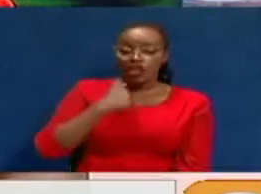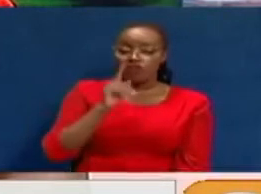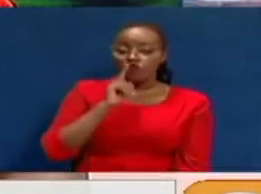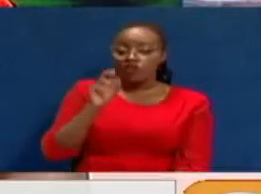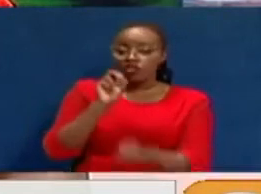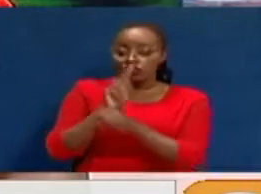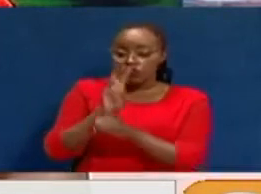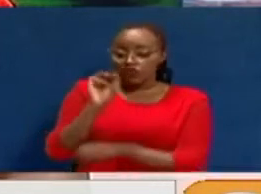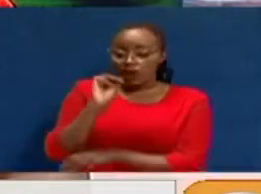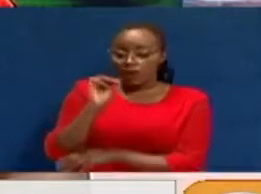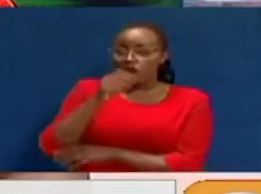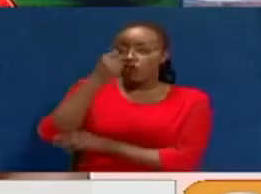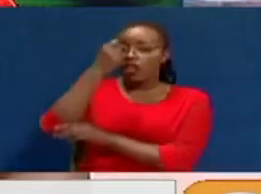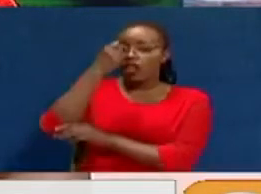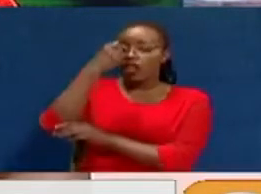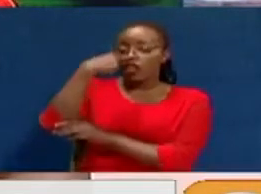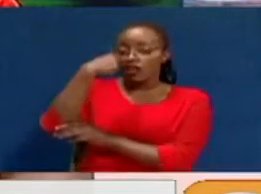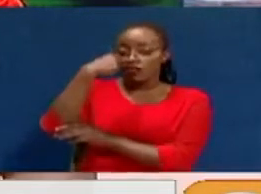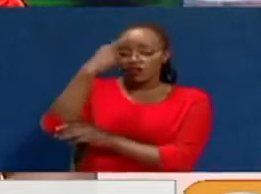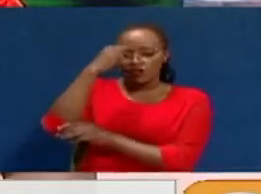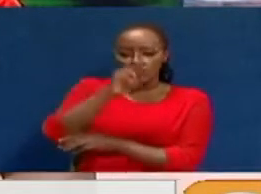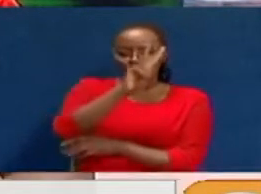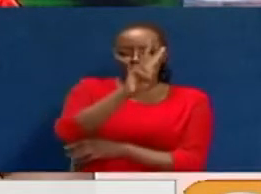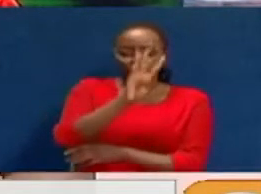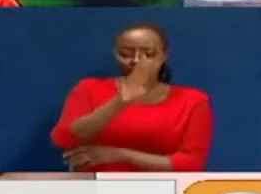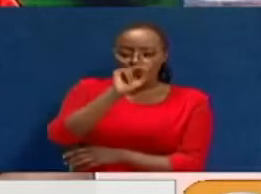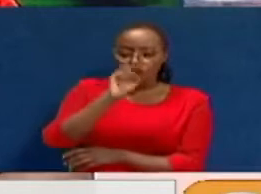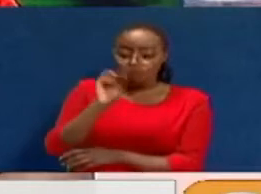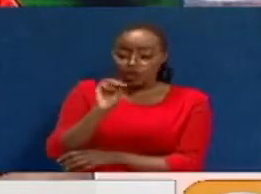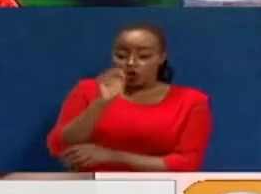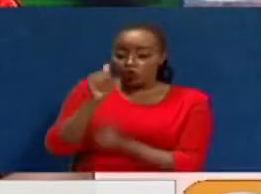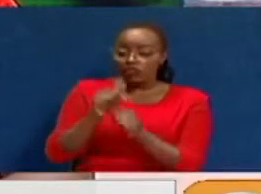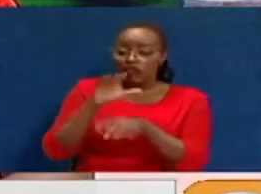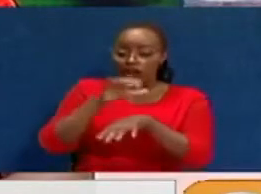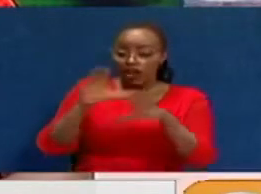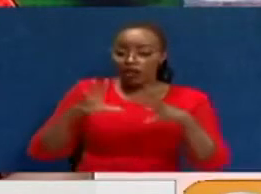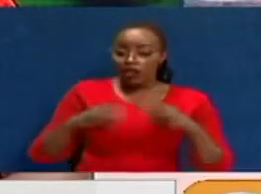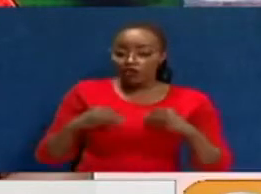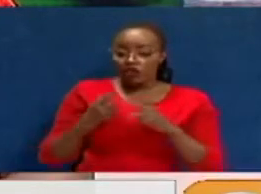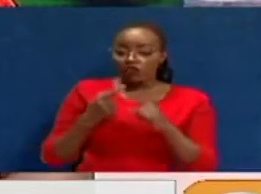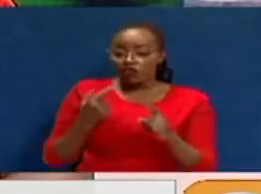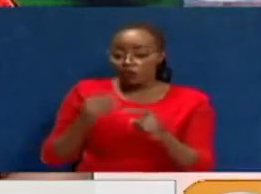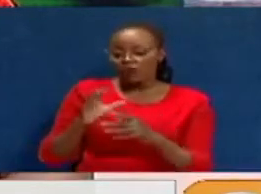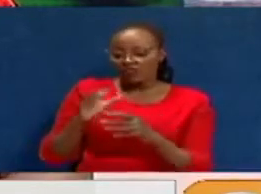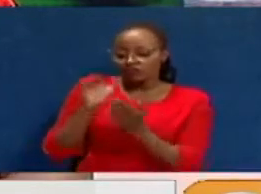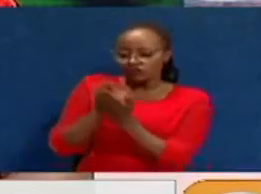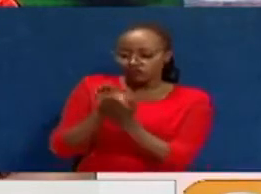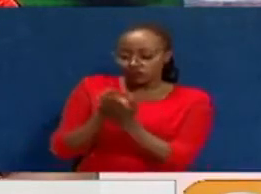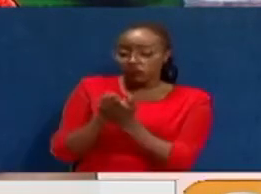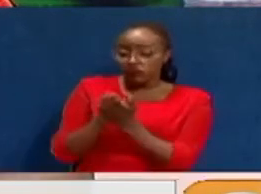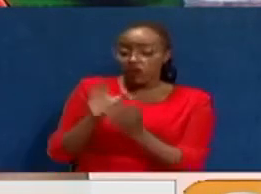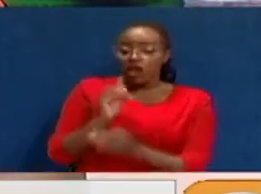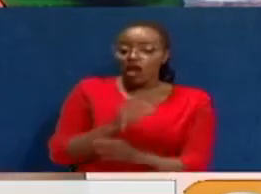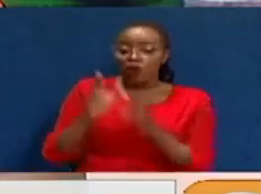additional 12 million vaccine doses to the 24 million doses which will be received from the COVAX facility.